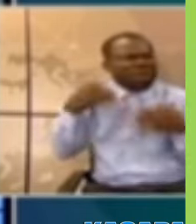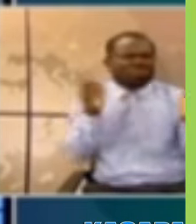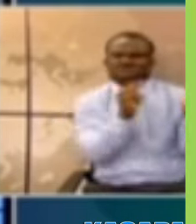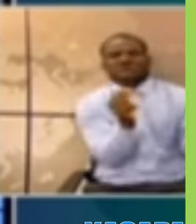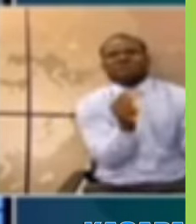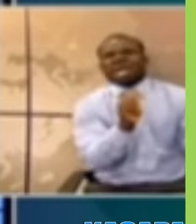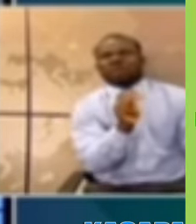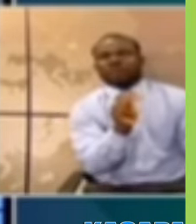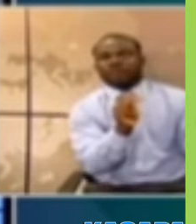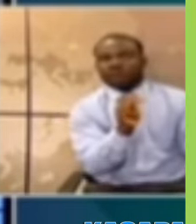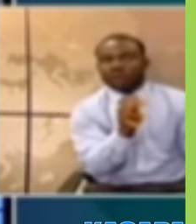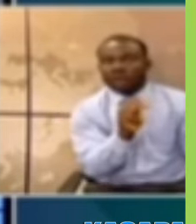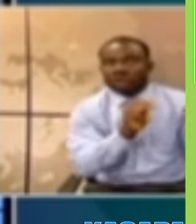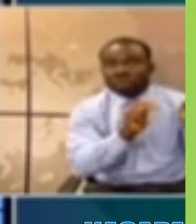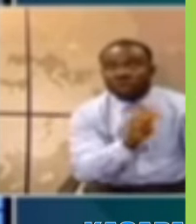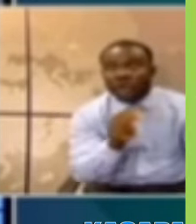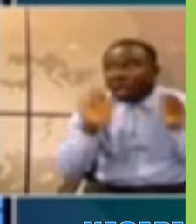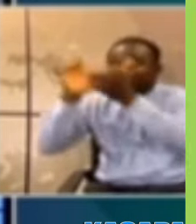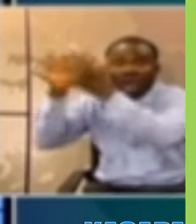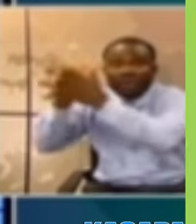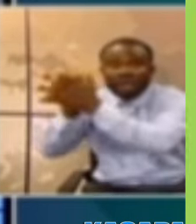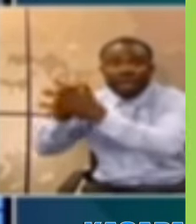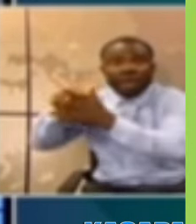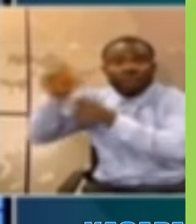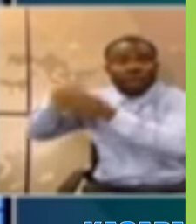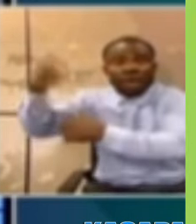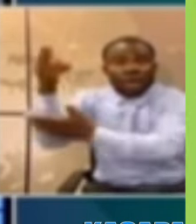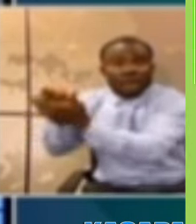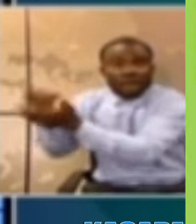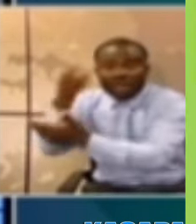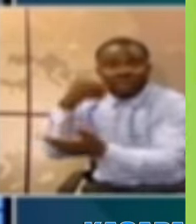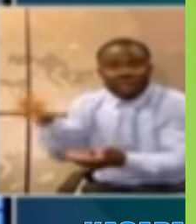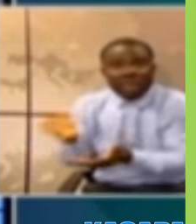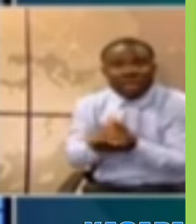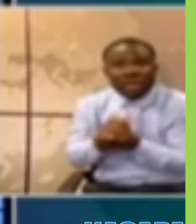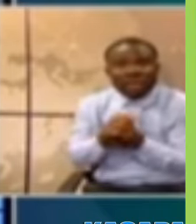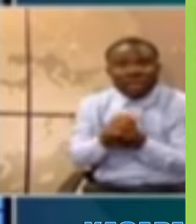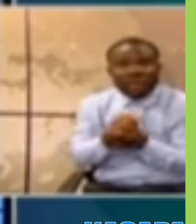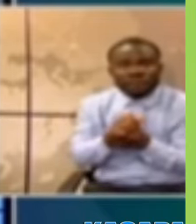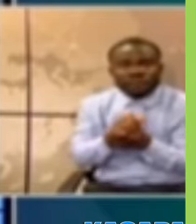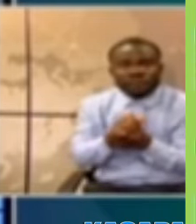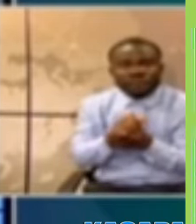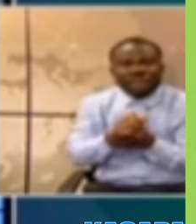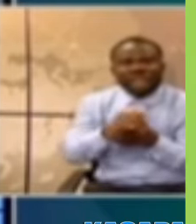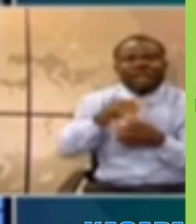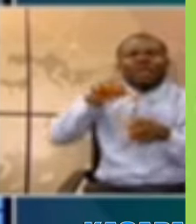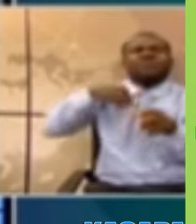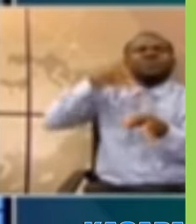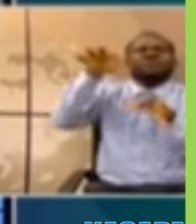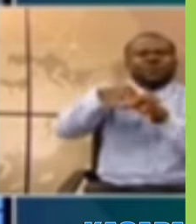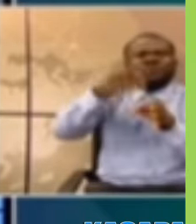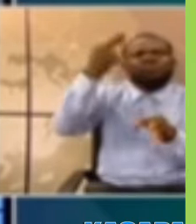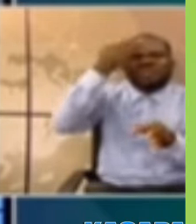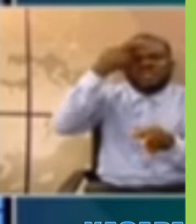yourself and a baby almost won't come and Nima. A be a ho. I'm going to go to you. It's your two by any. No, go for four. Near